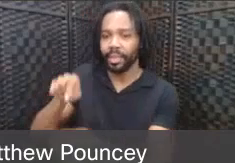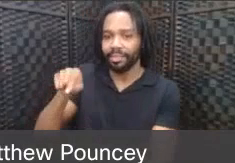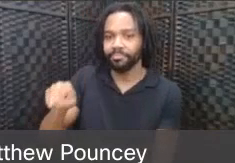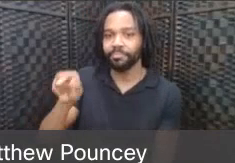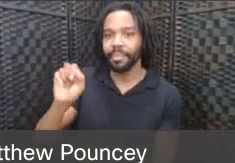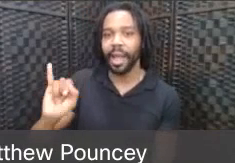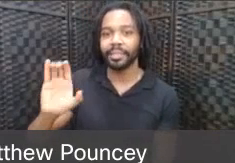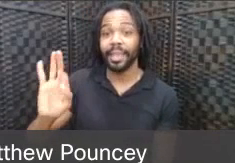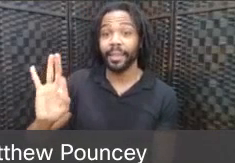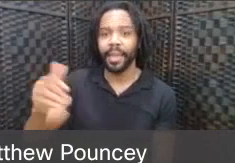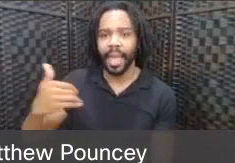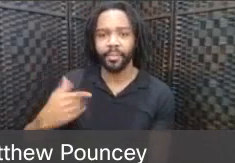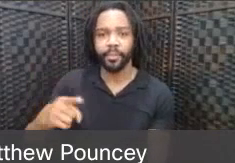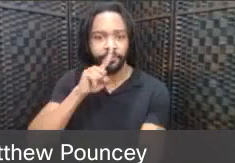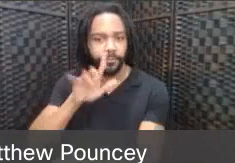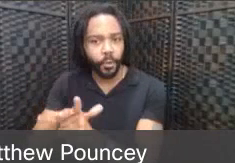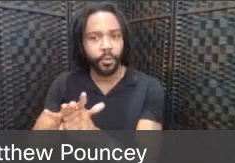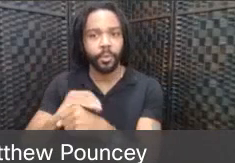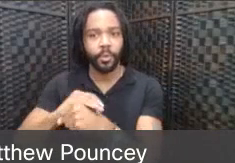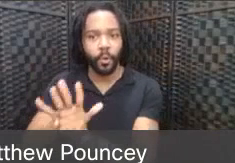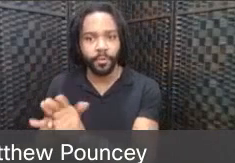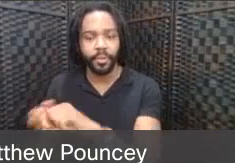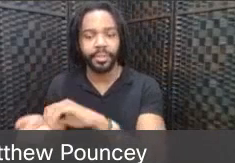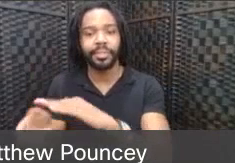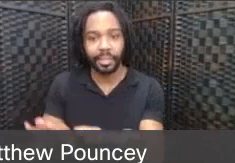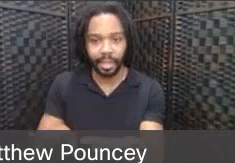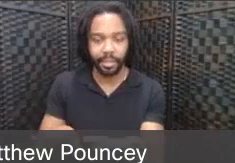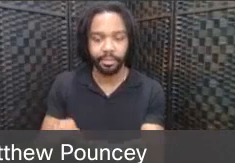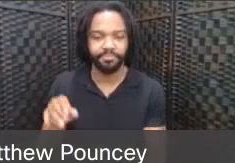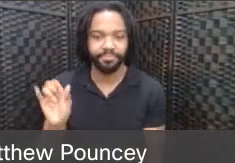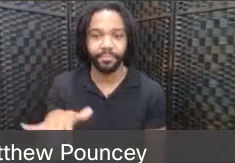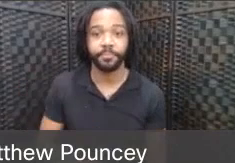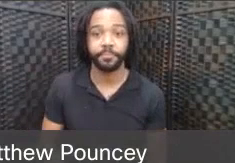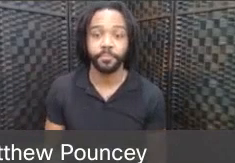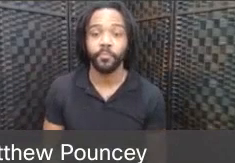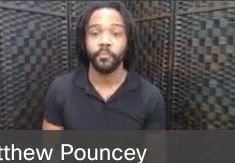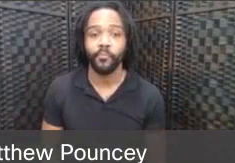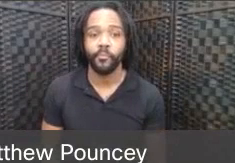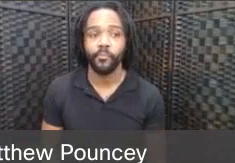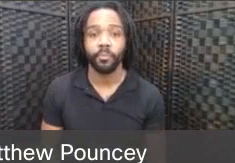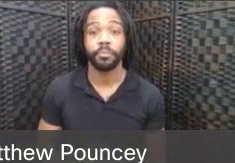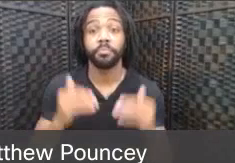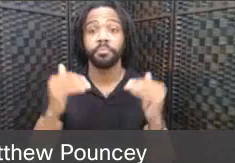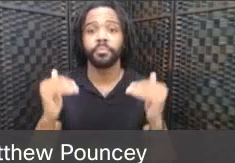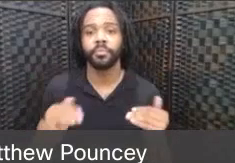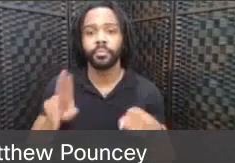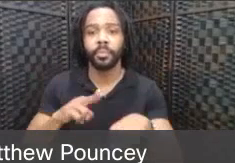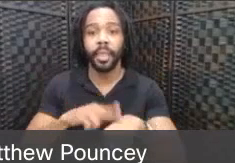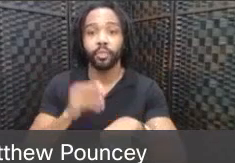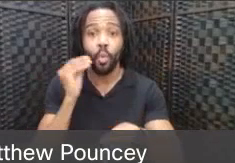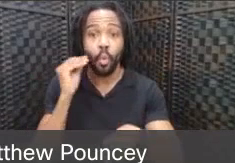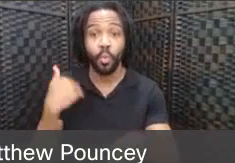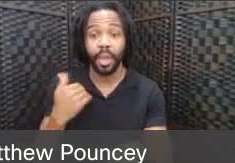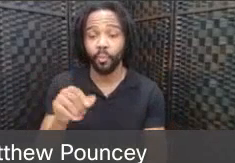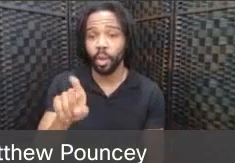a confirmed COVID death, who had COVID and had a confirmed COVID death. In natural homes, the